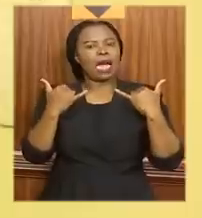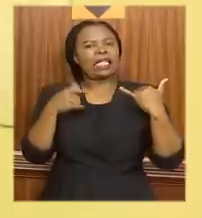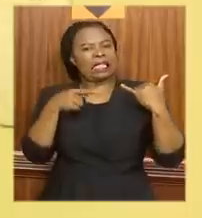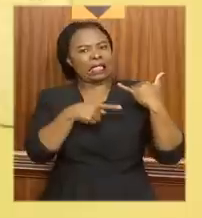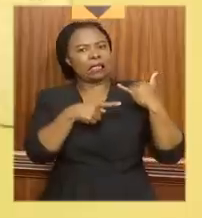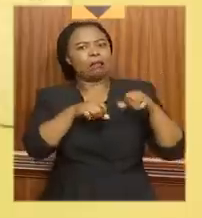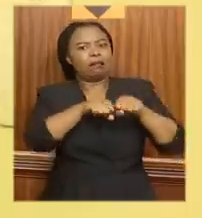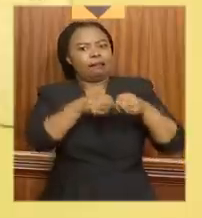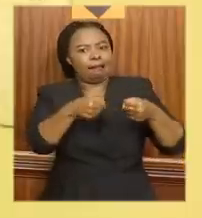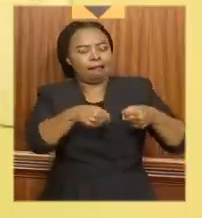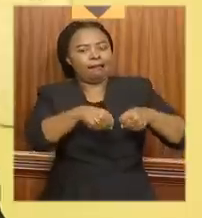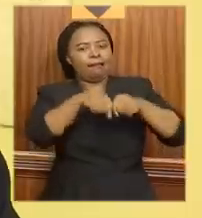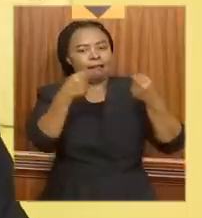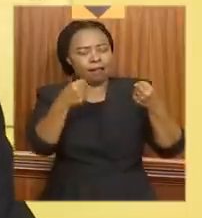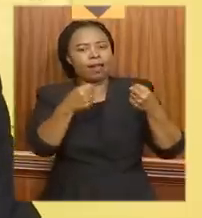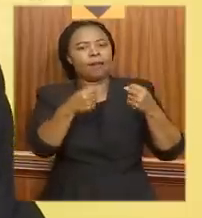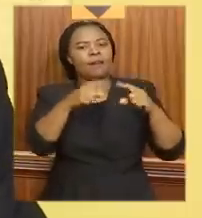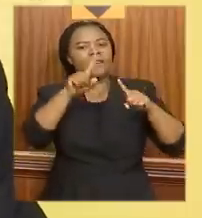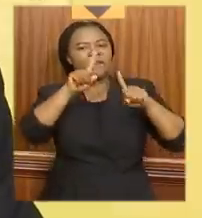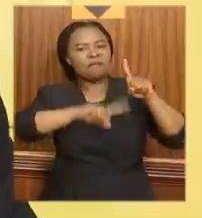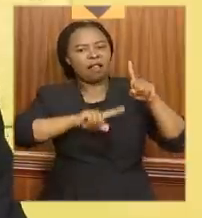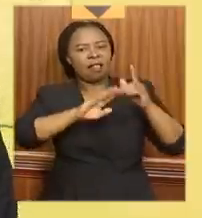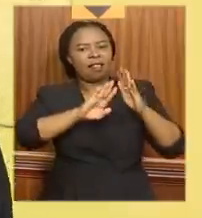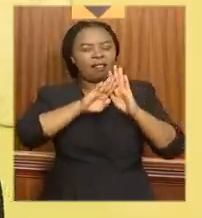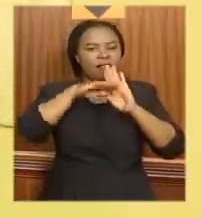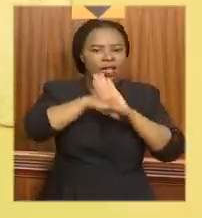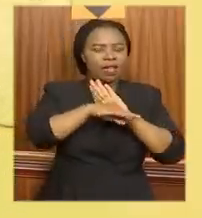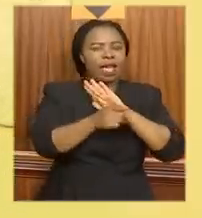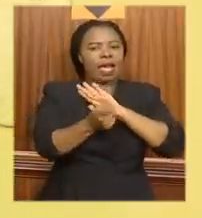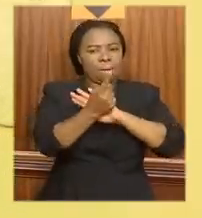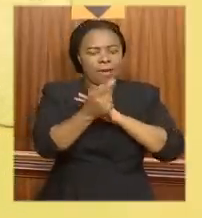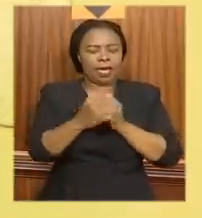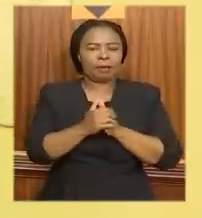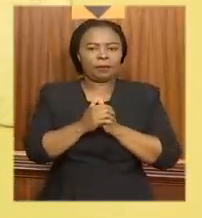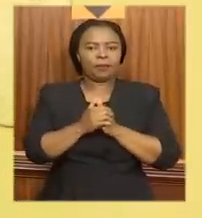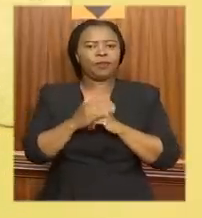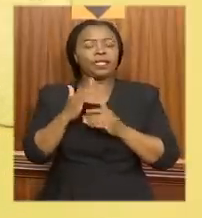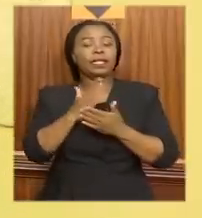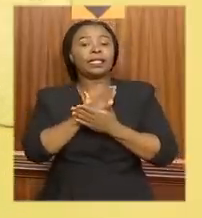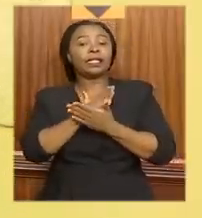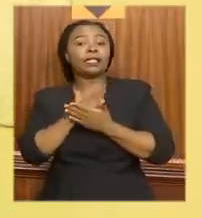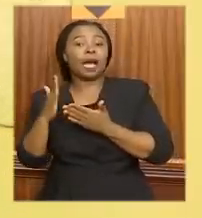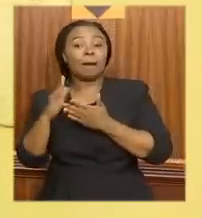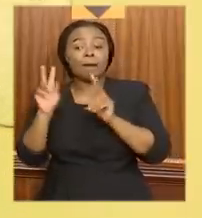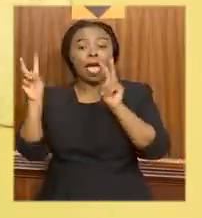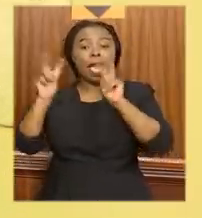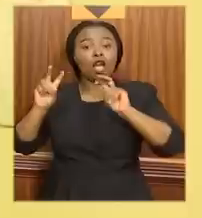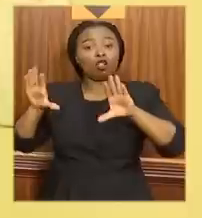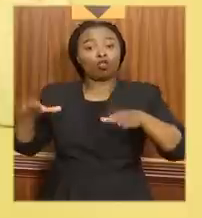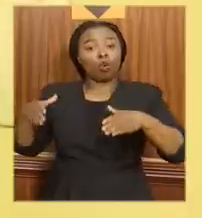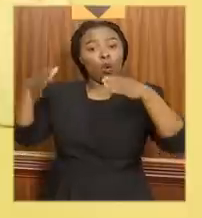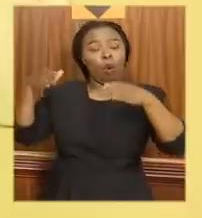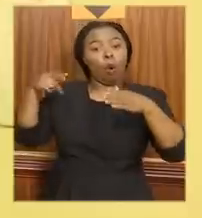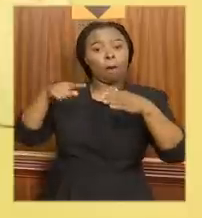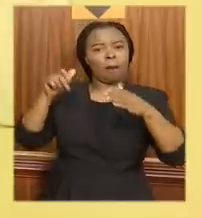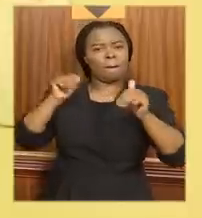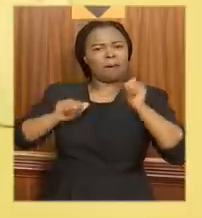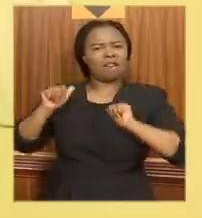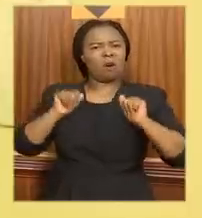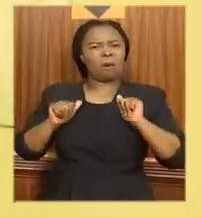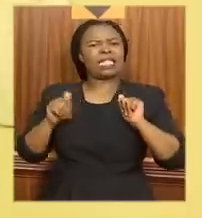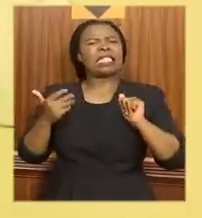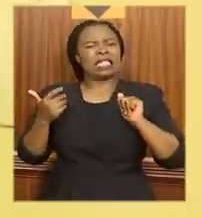breakdowns and failures at the moment. The performance of some of Eskom's power stations have been